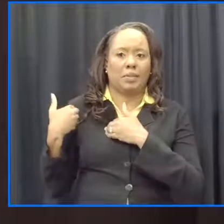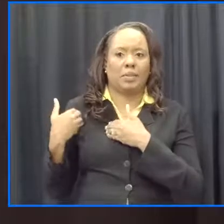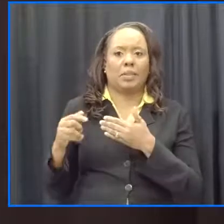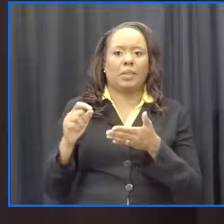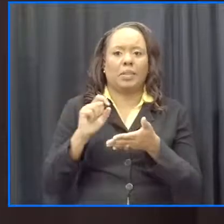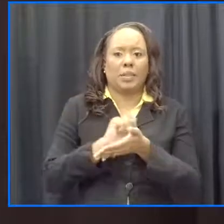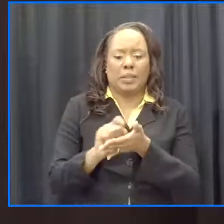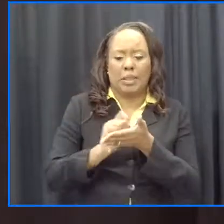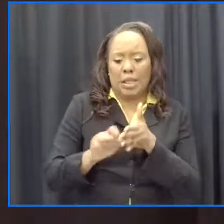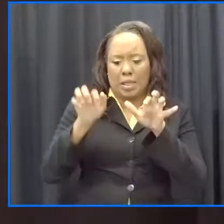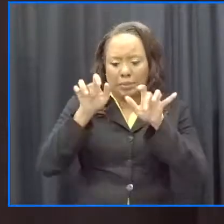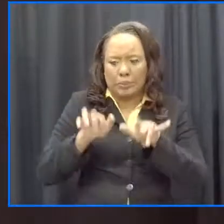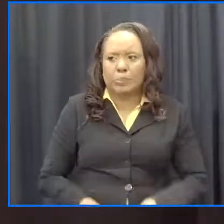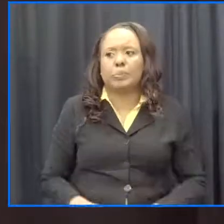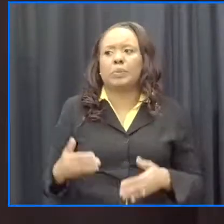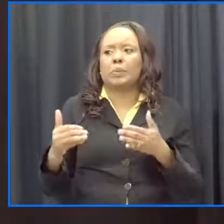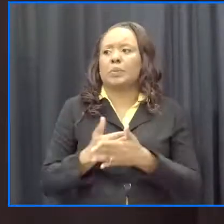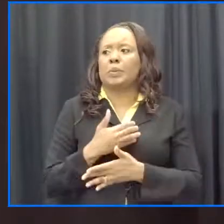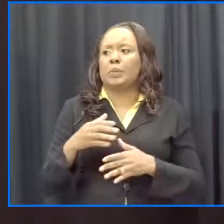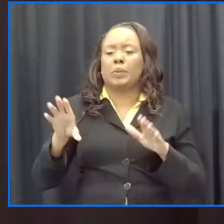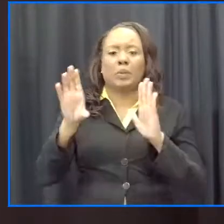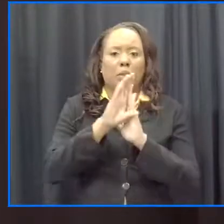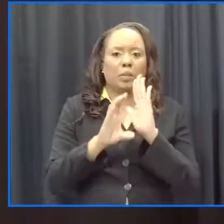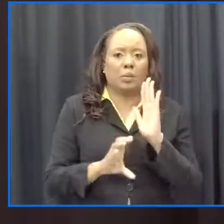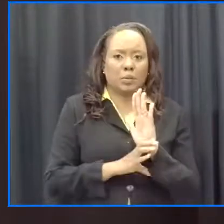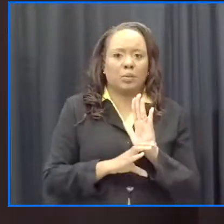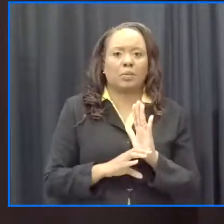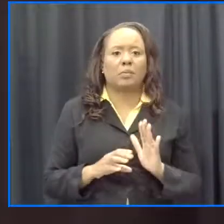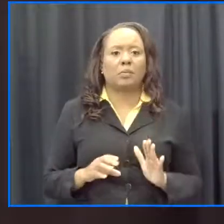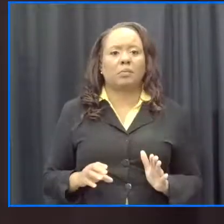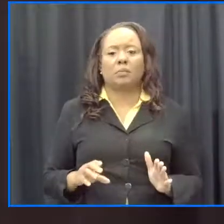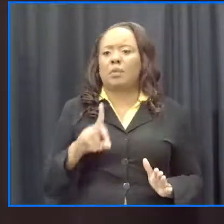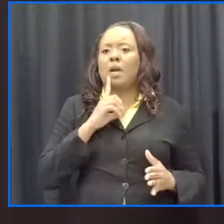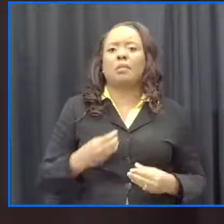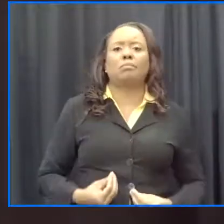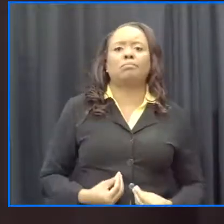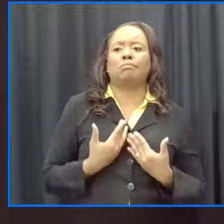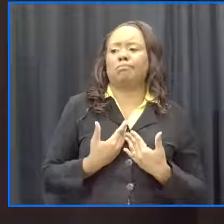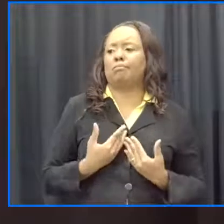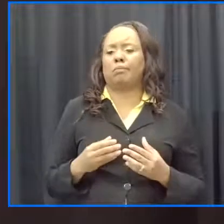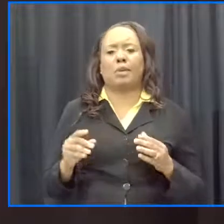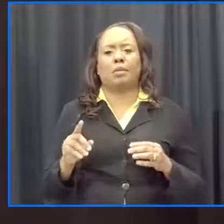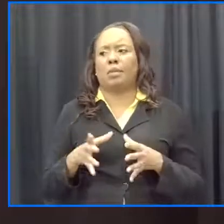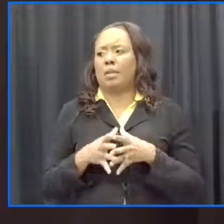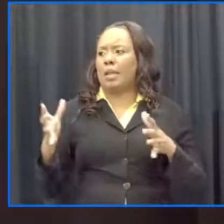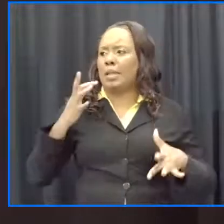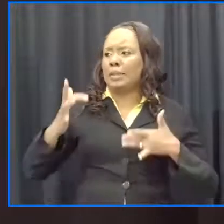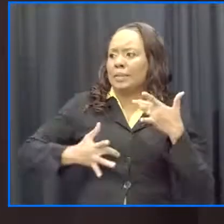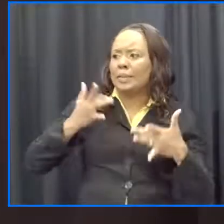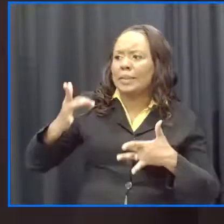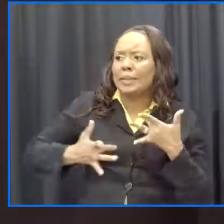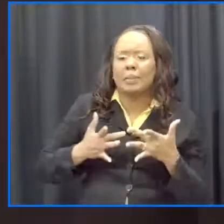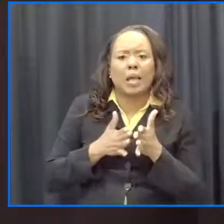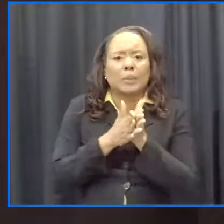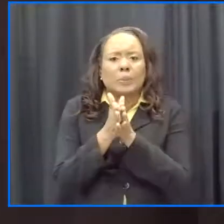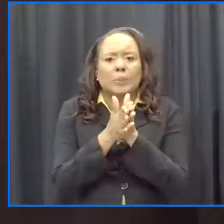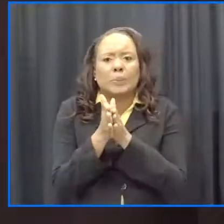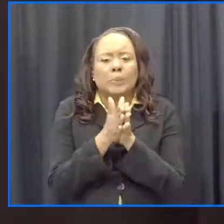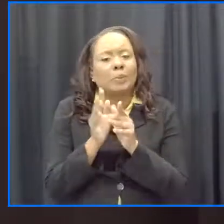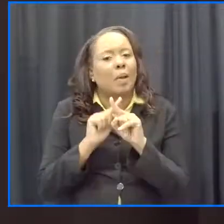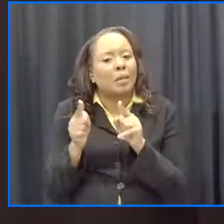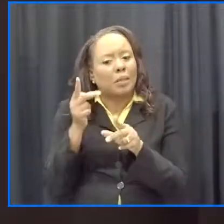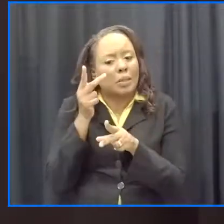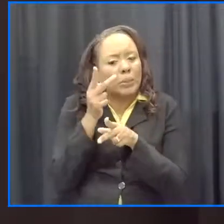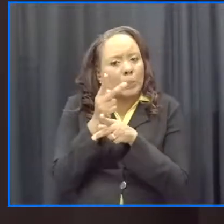Fashioning a new constitution for the 21st century and beyond should fill us both with excitement